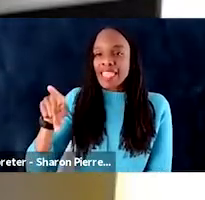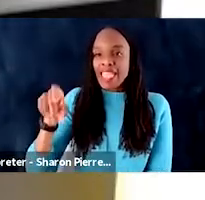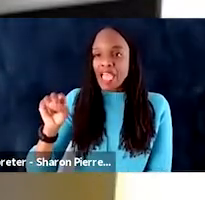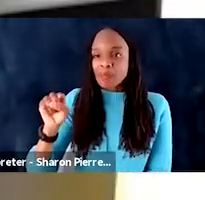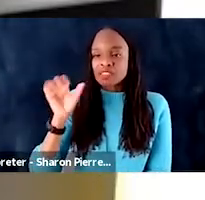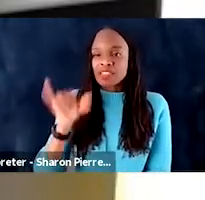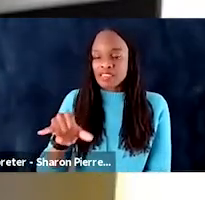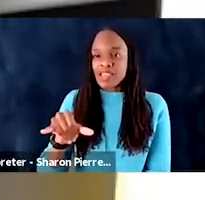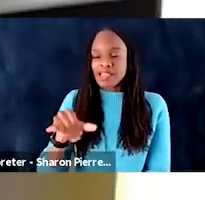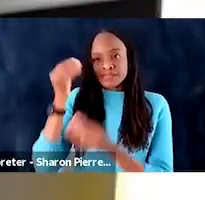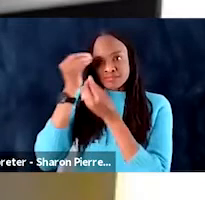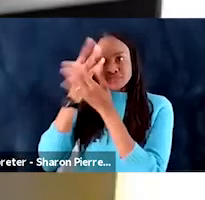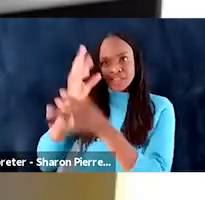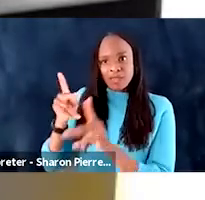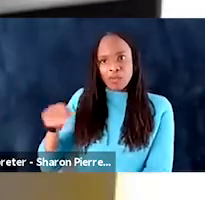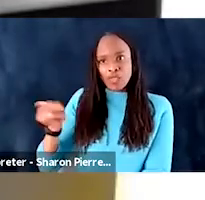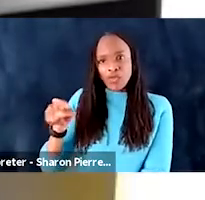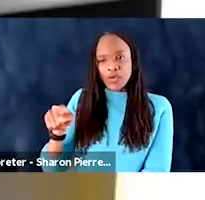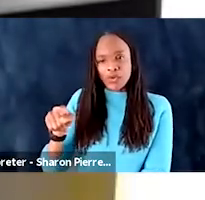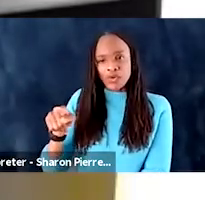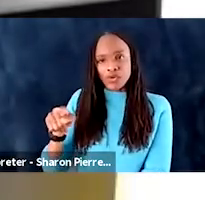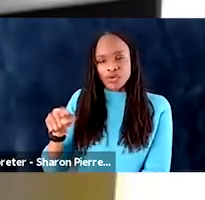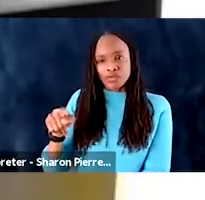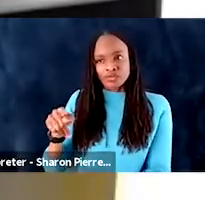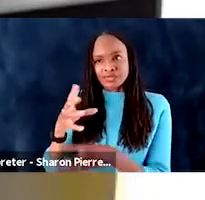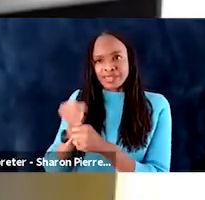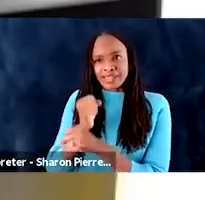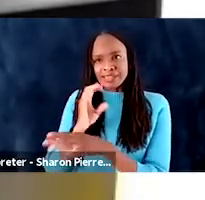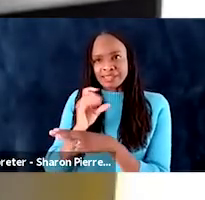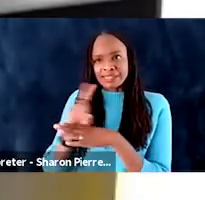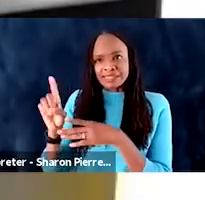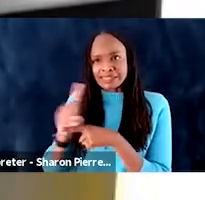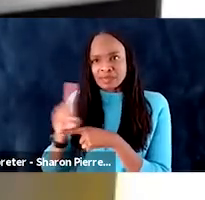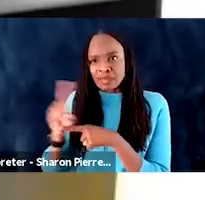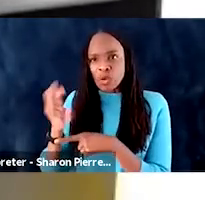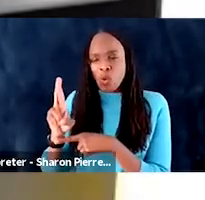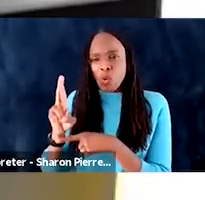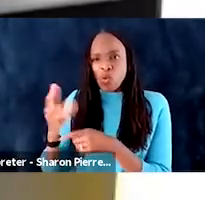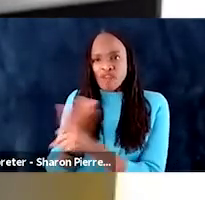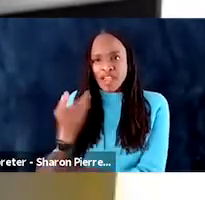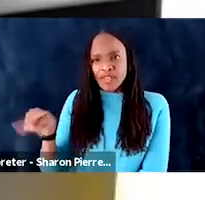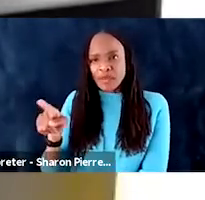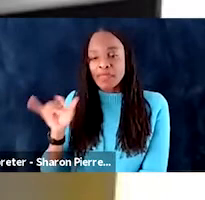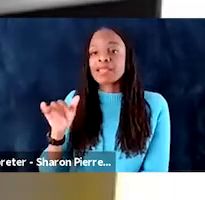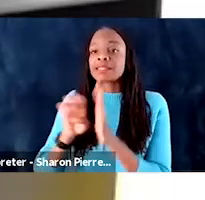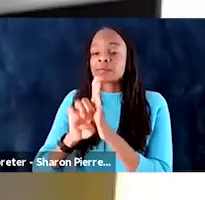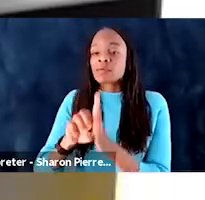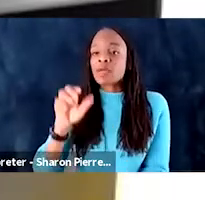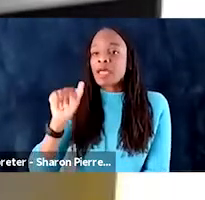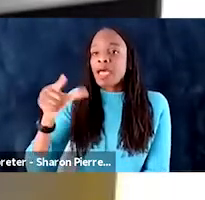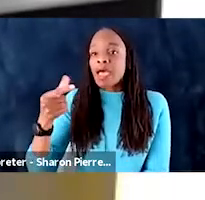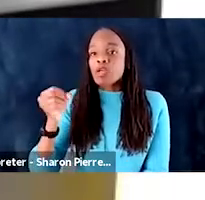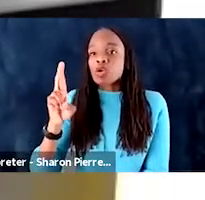are telling people that they are being disciplined or even firing them, the app, that's an example of an algorithm making